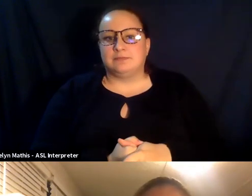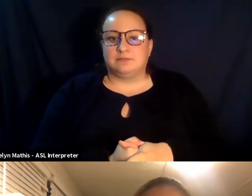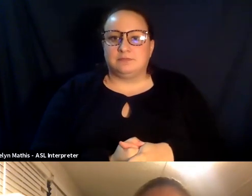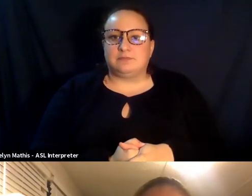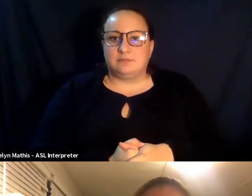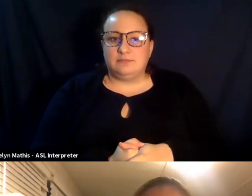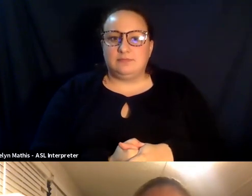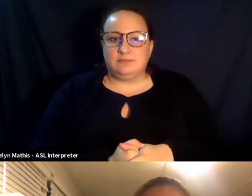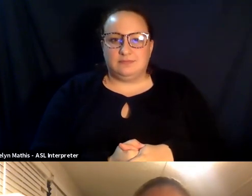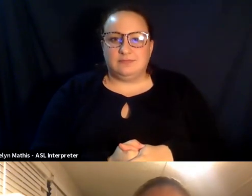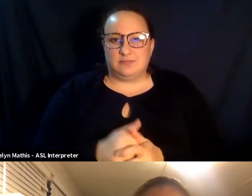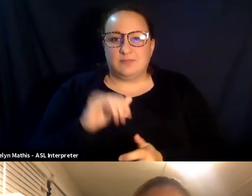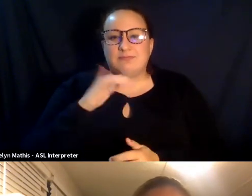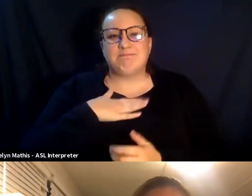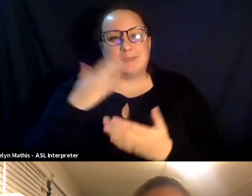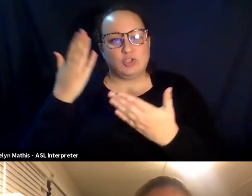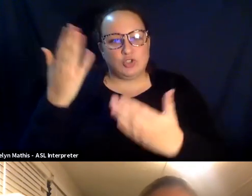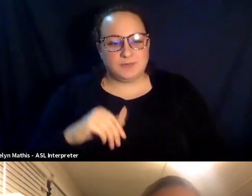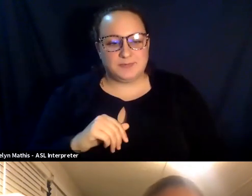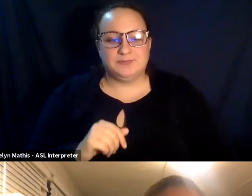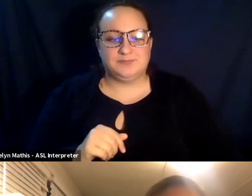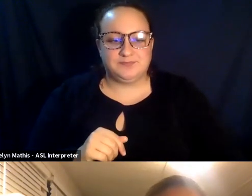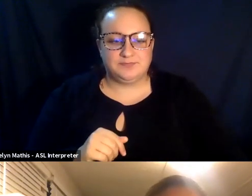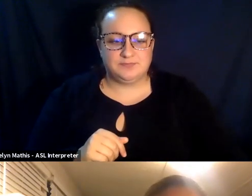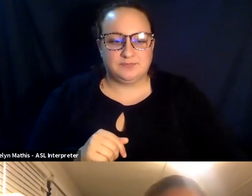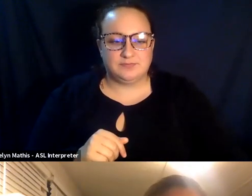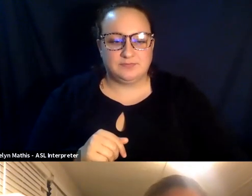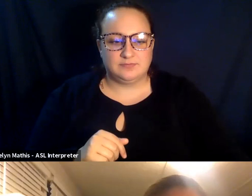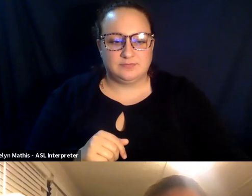So those are my suggestions. That's great.